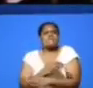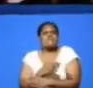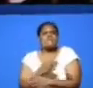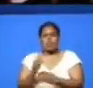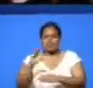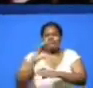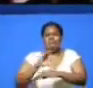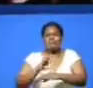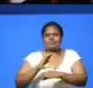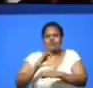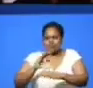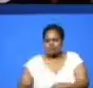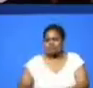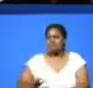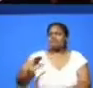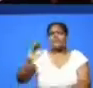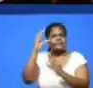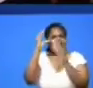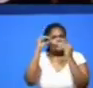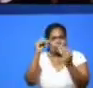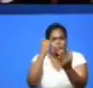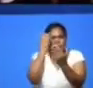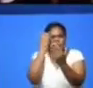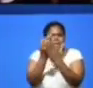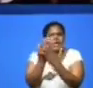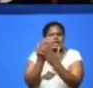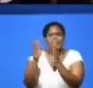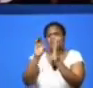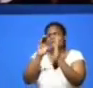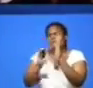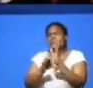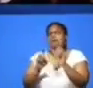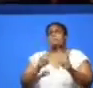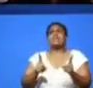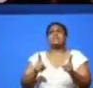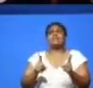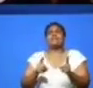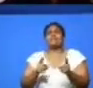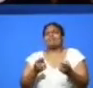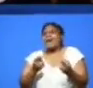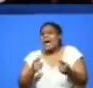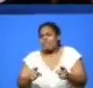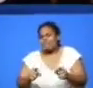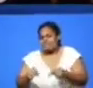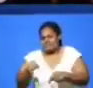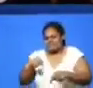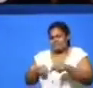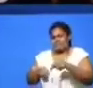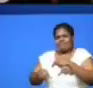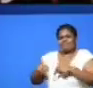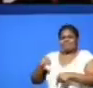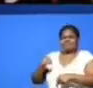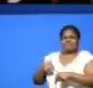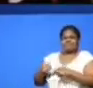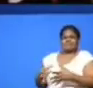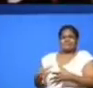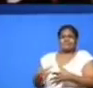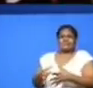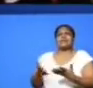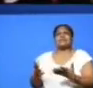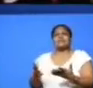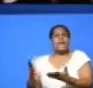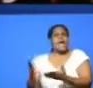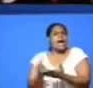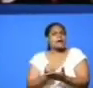church teaching you obedience to God's commandments, but somehow you've backslidden from that and you have taken a job allowing you to